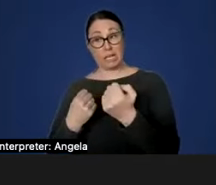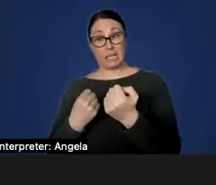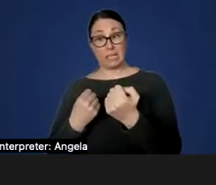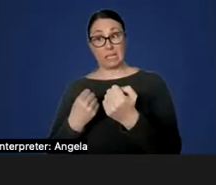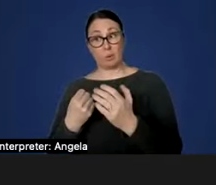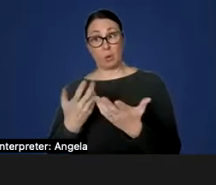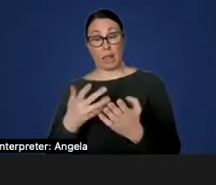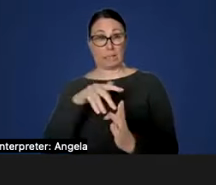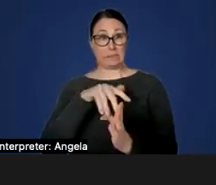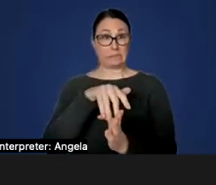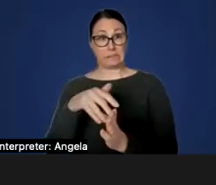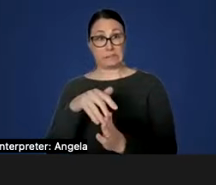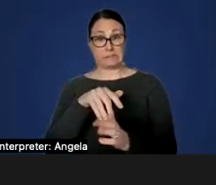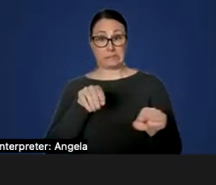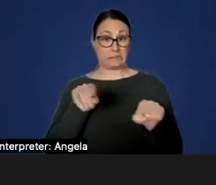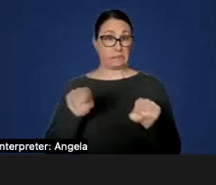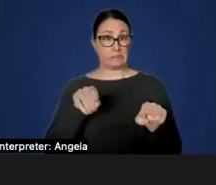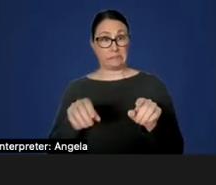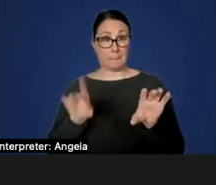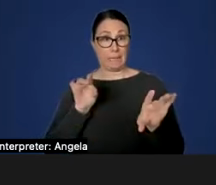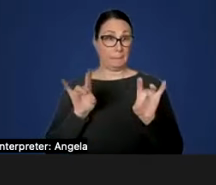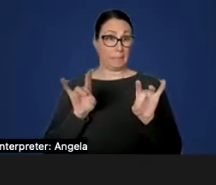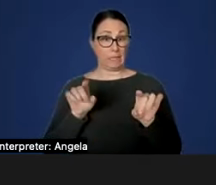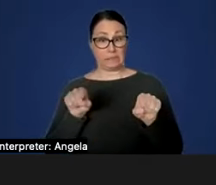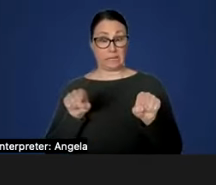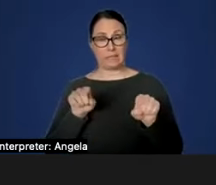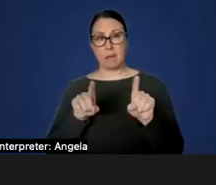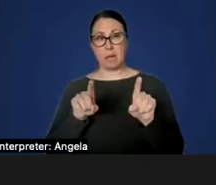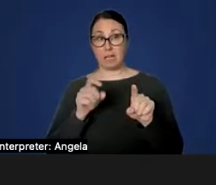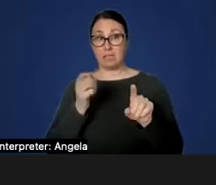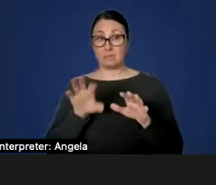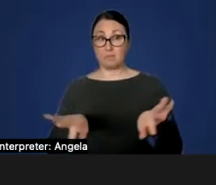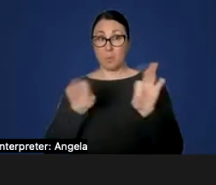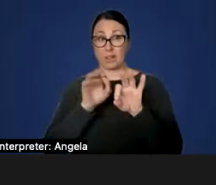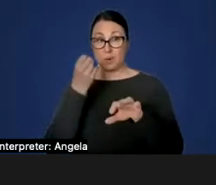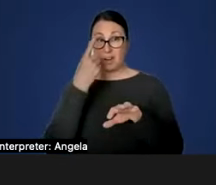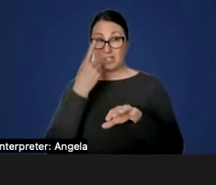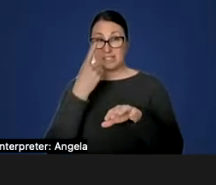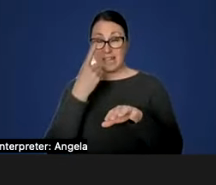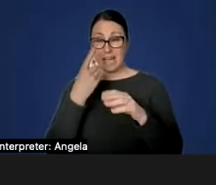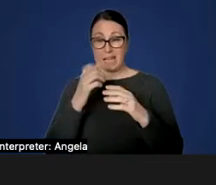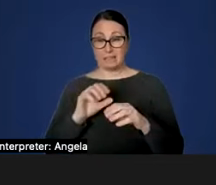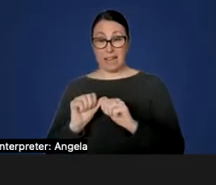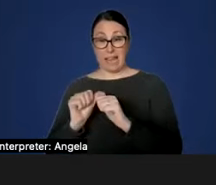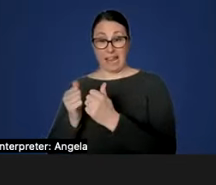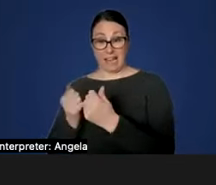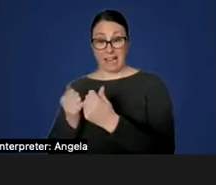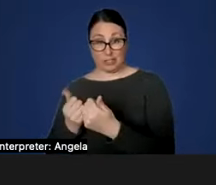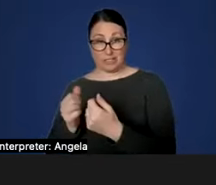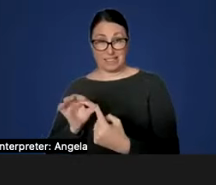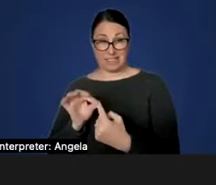is important to understand the interplay between agencies and